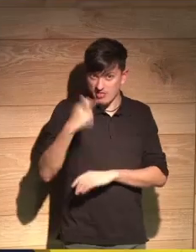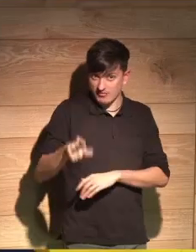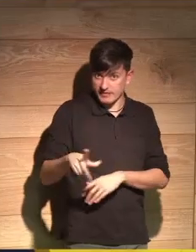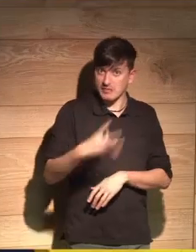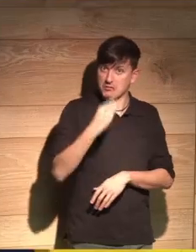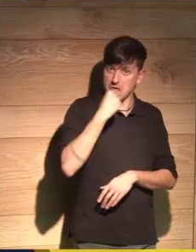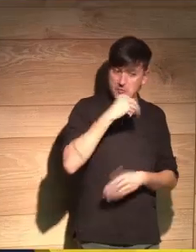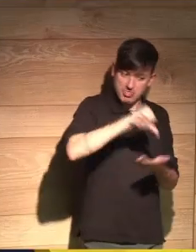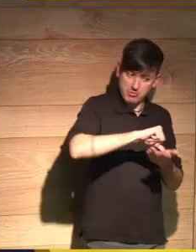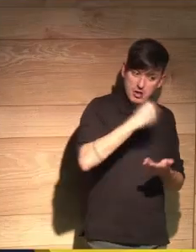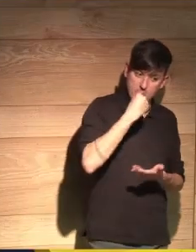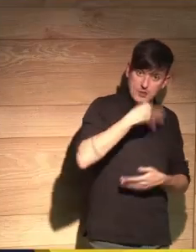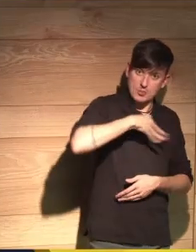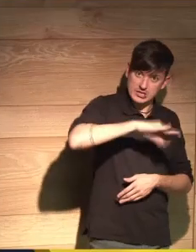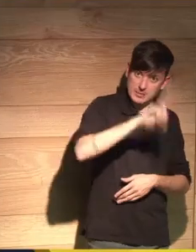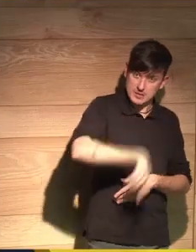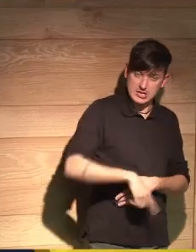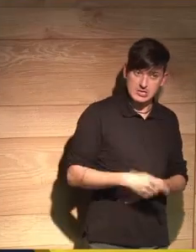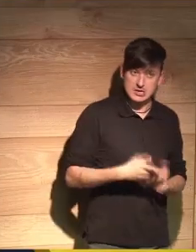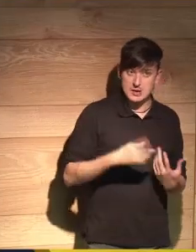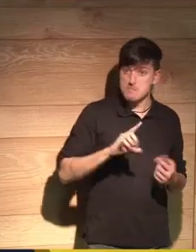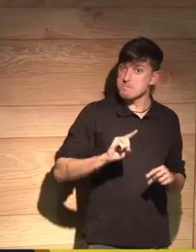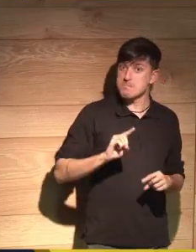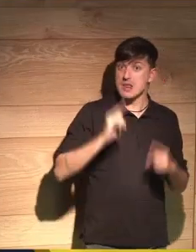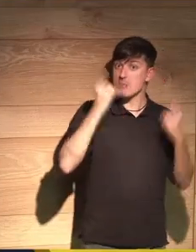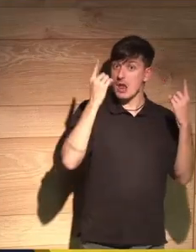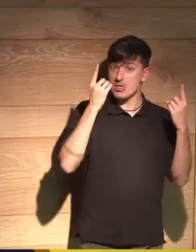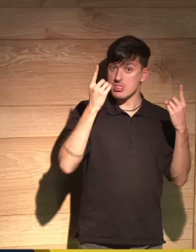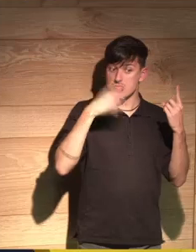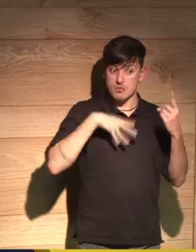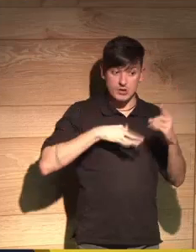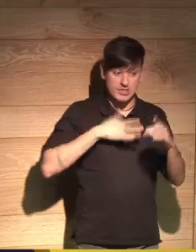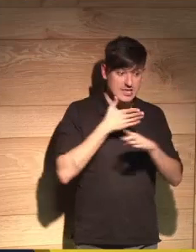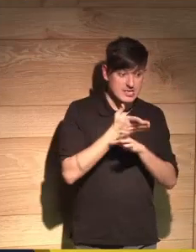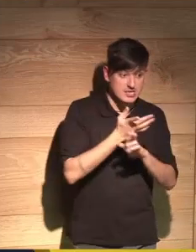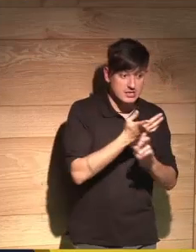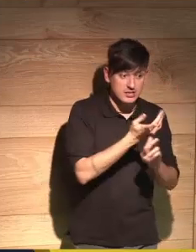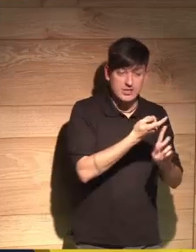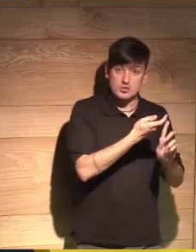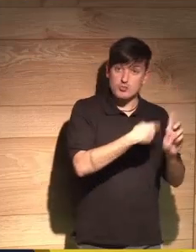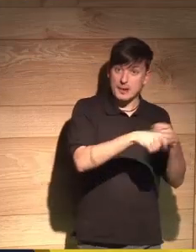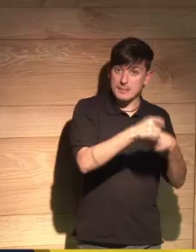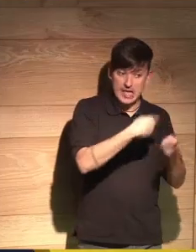be the countryside to eat. So this is for the first time in the history of